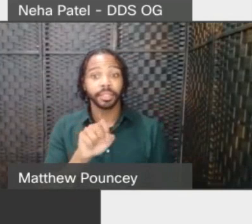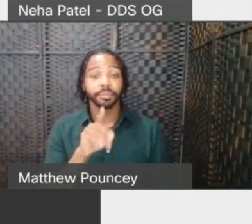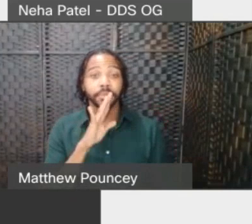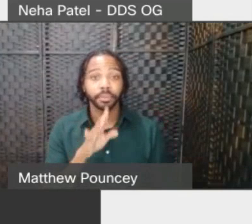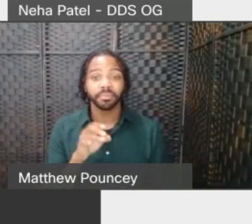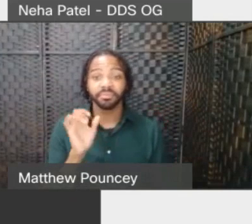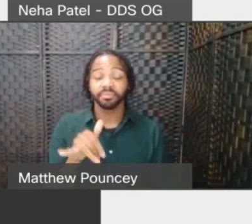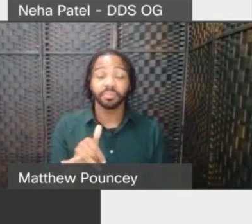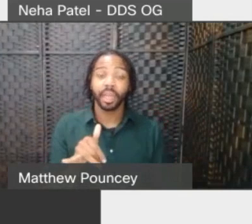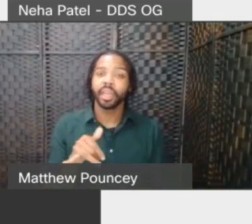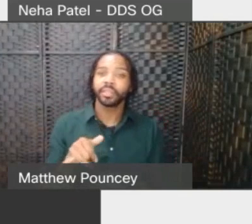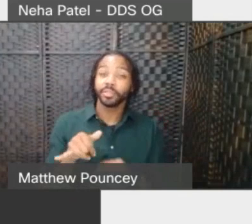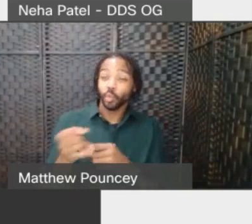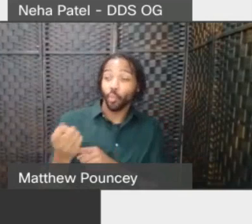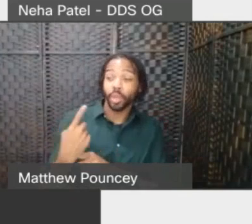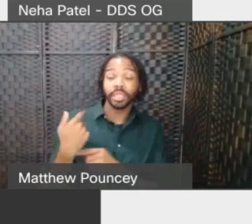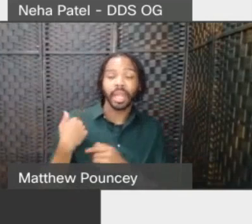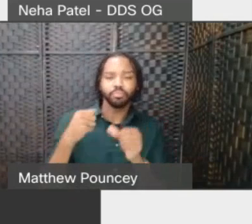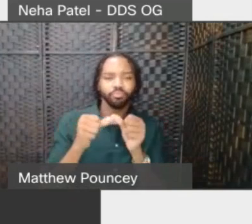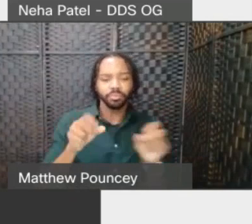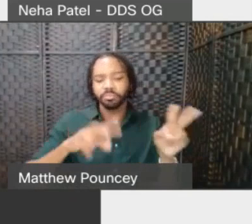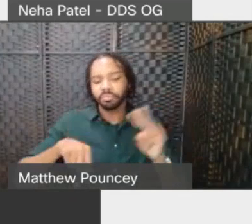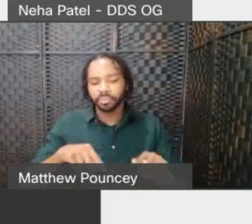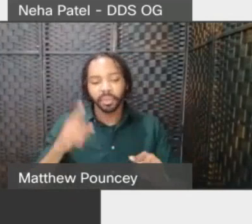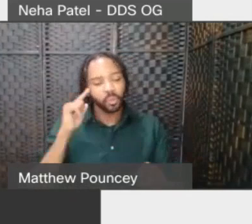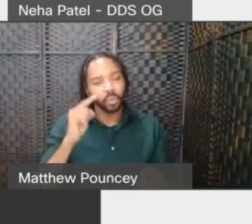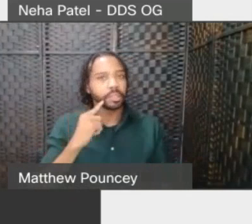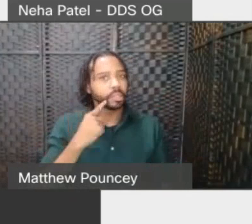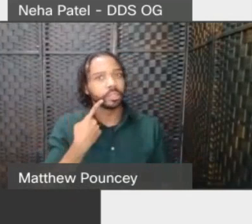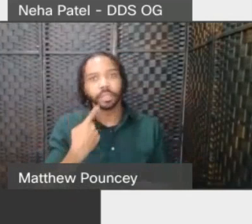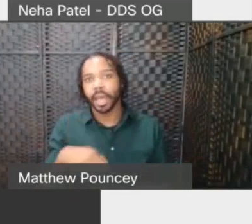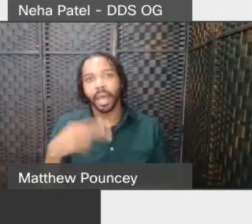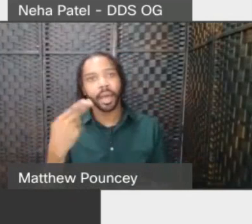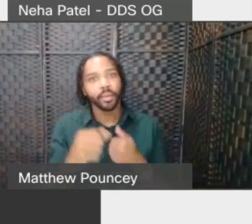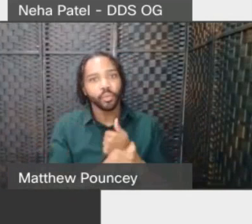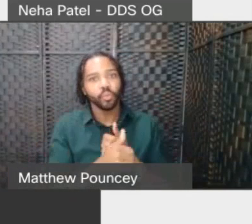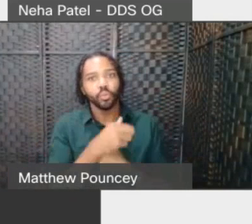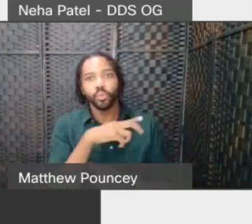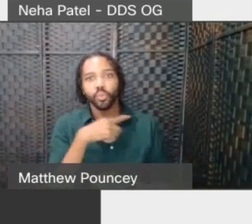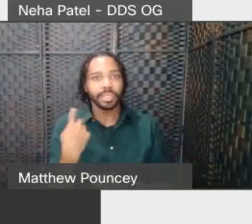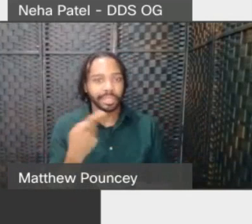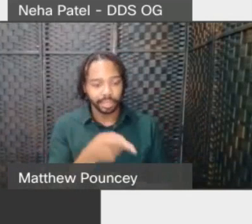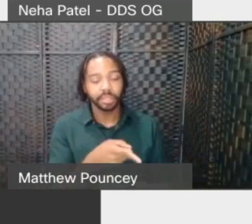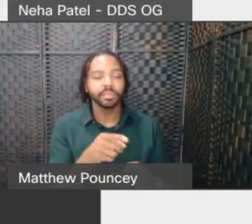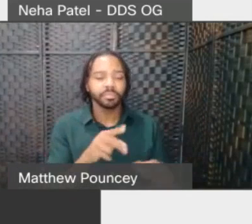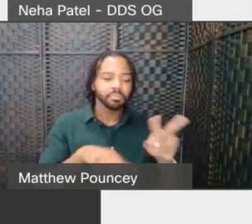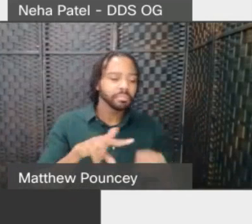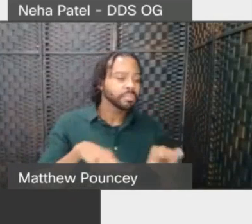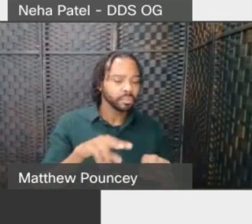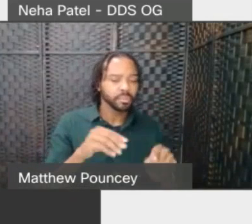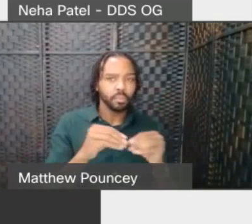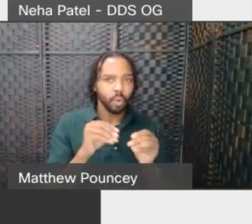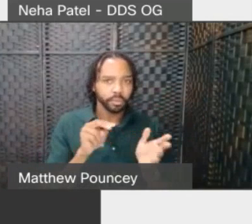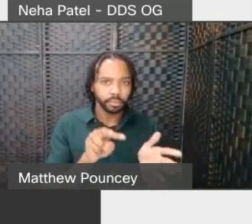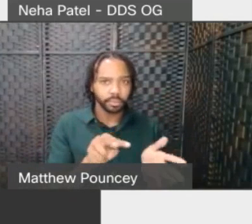to evaluate, but in our higher risk setting, congregate settings and things like that, given community